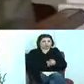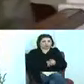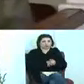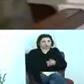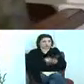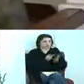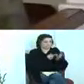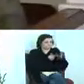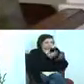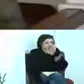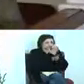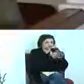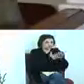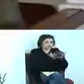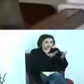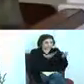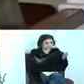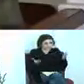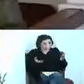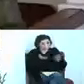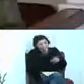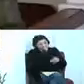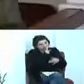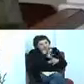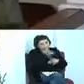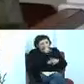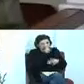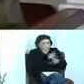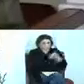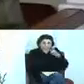Some things God has to lead us to.